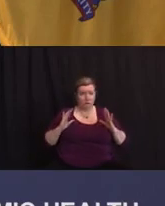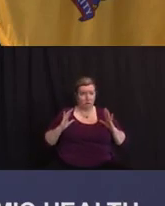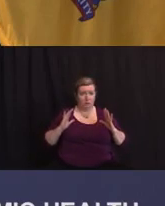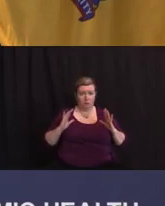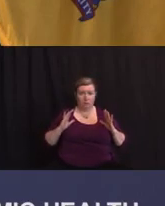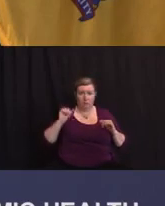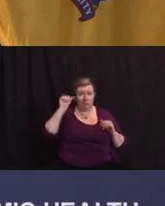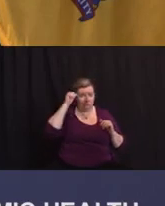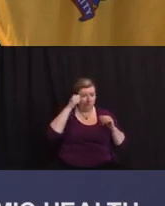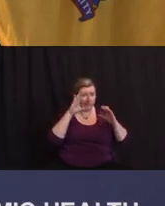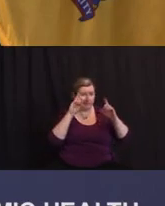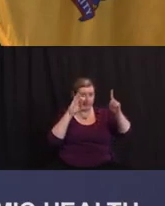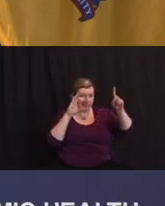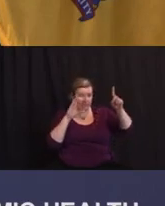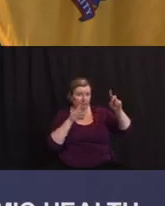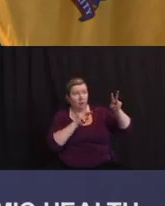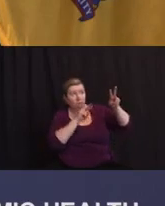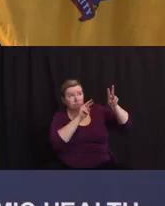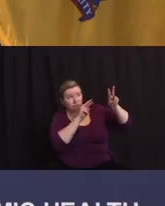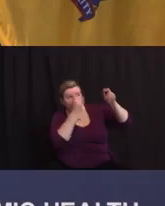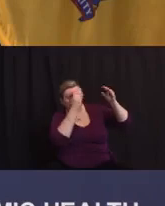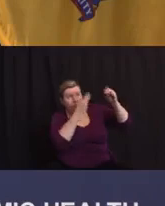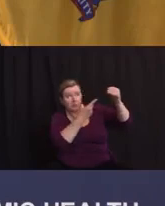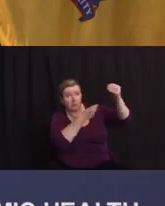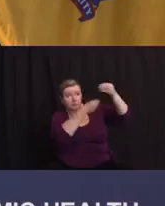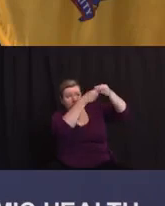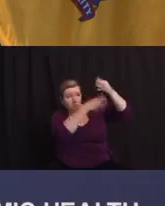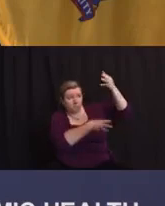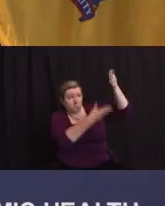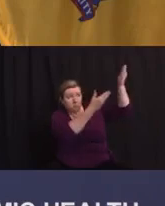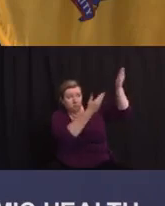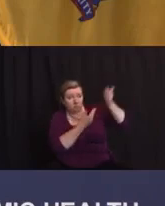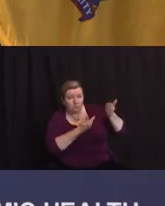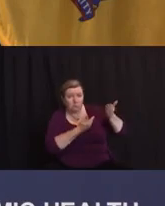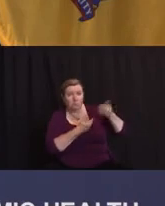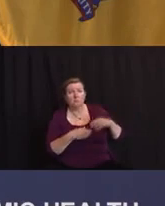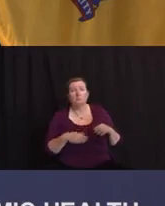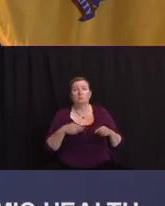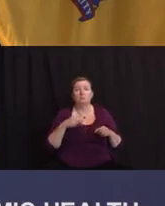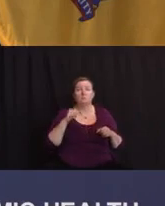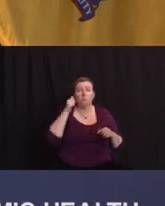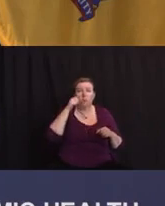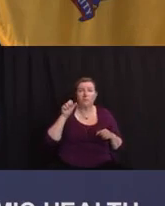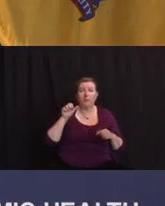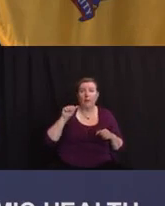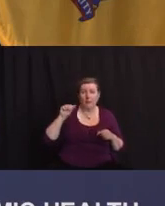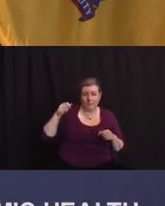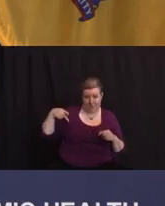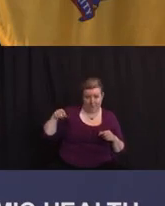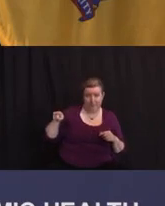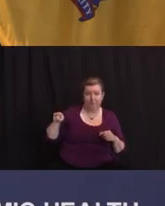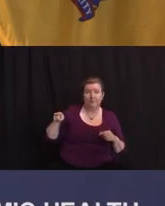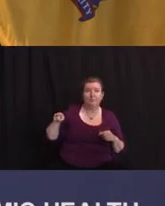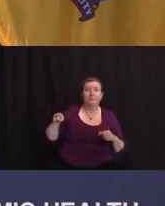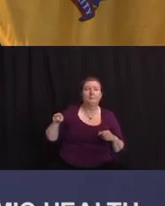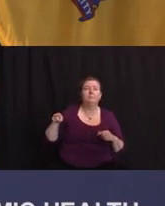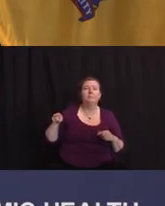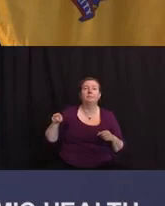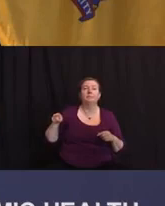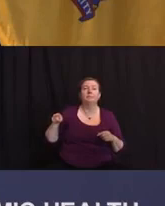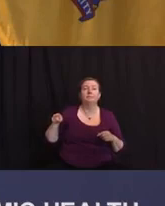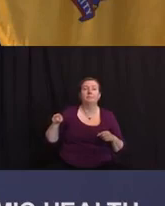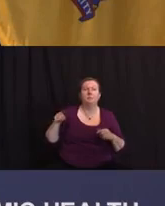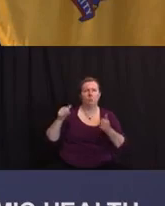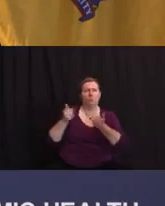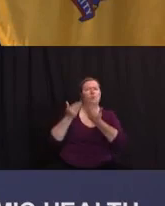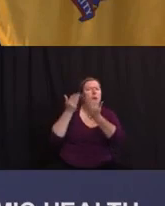is largely where we're looking to. Remember that they are making, they're making a recommendation